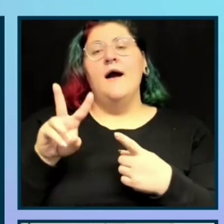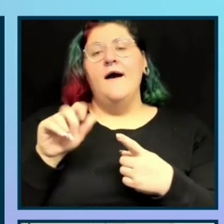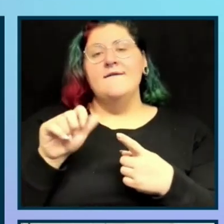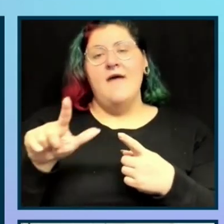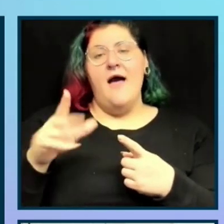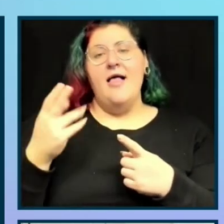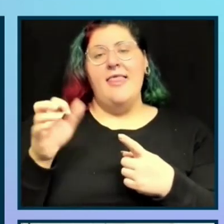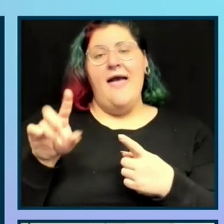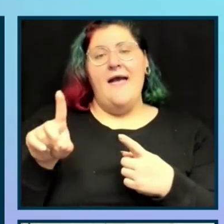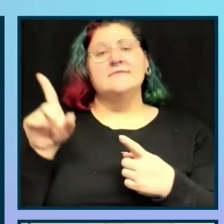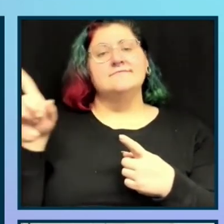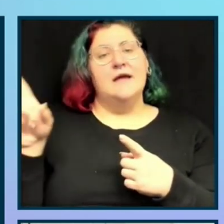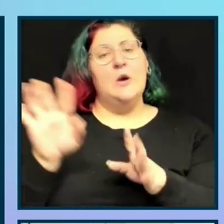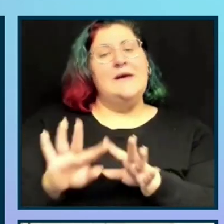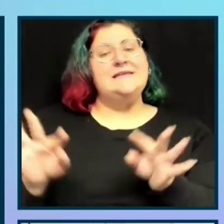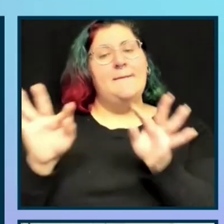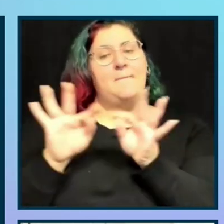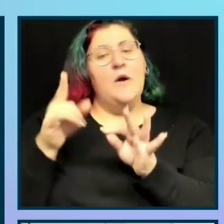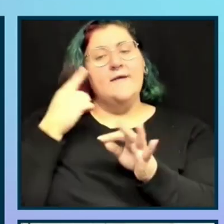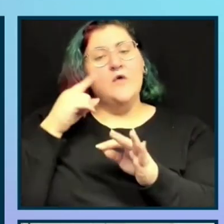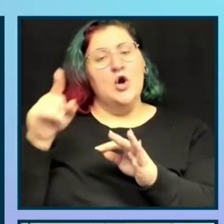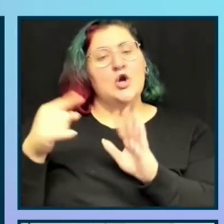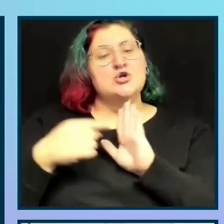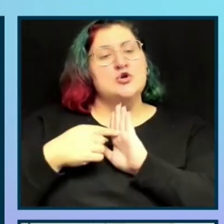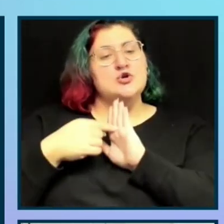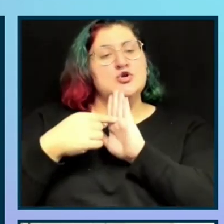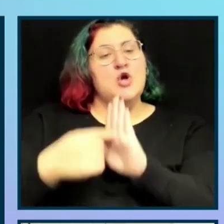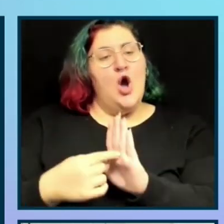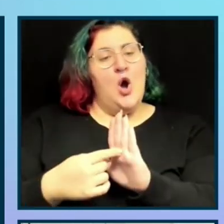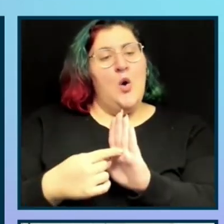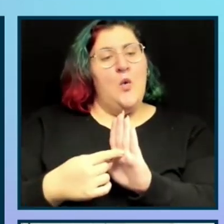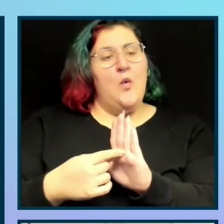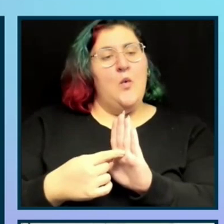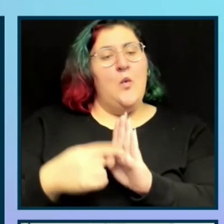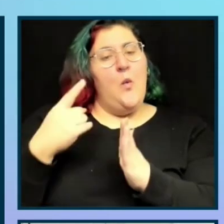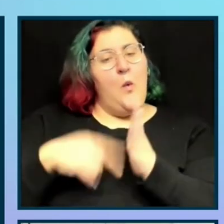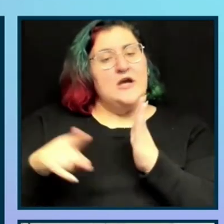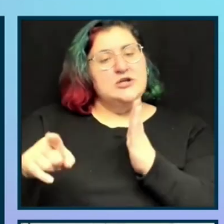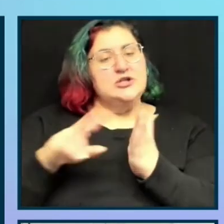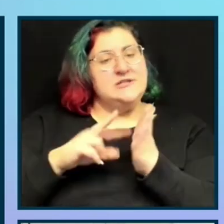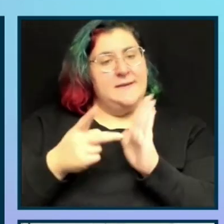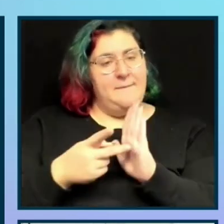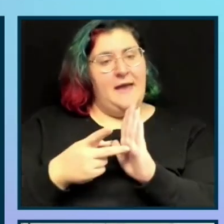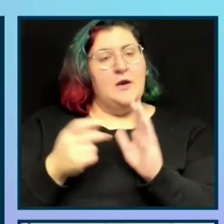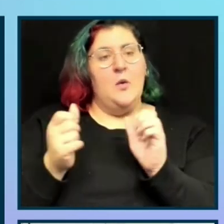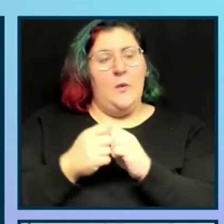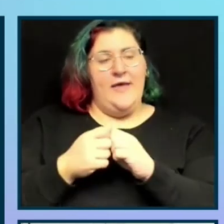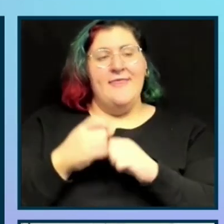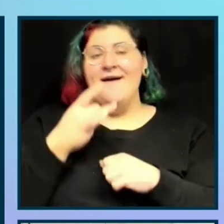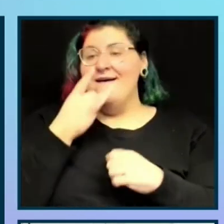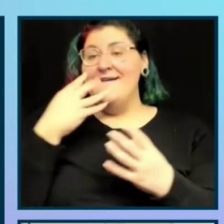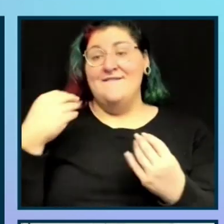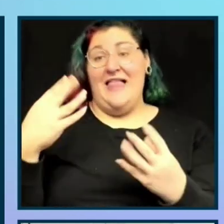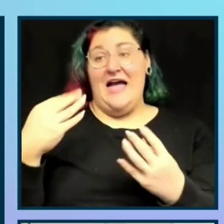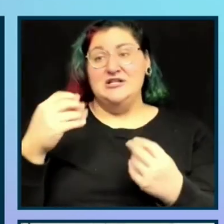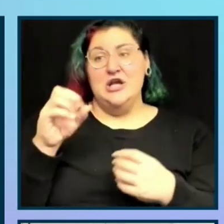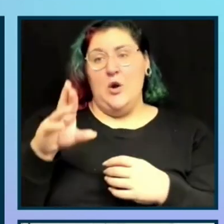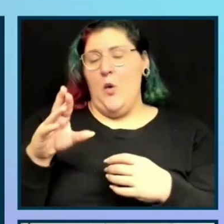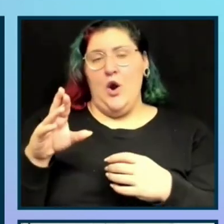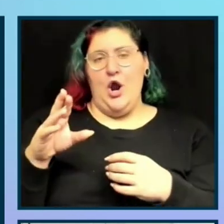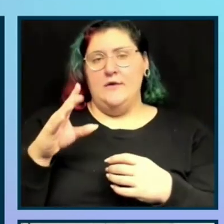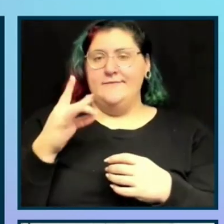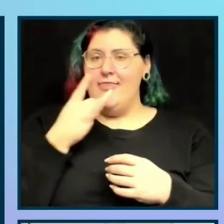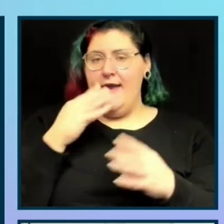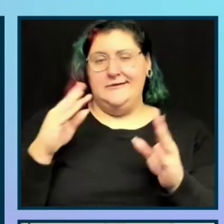she demonstrate and demo what she meant by flashing or flickering content. Now, that